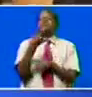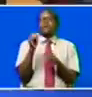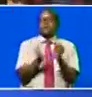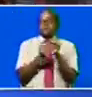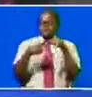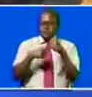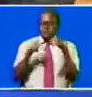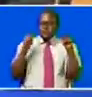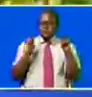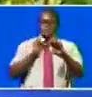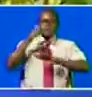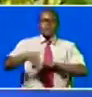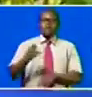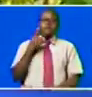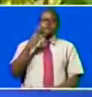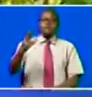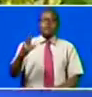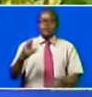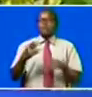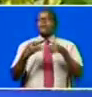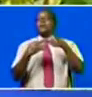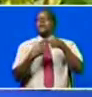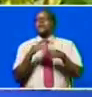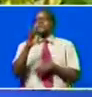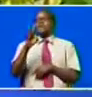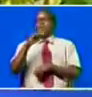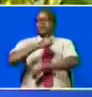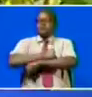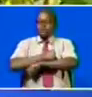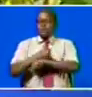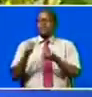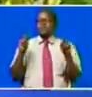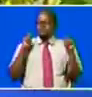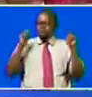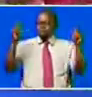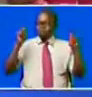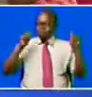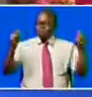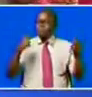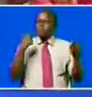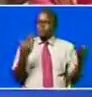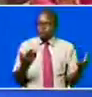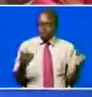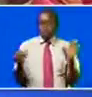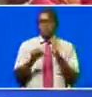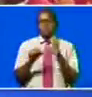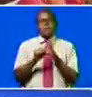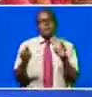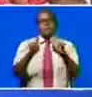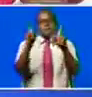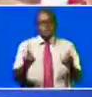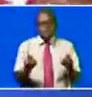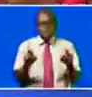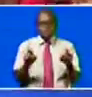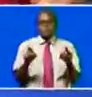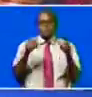strife that saw over 483 schools experience unrest, cited mock examinations as a problem, giving students